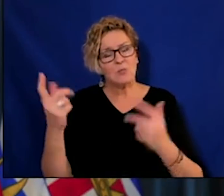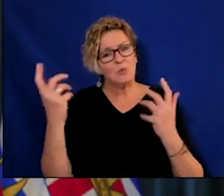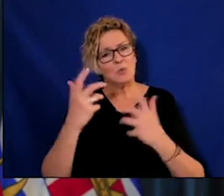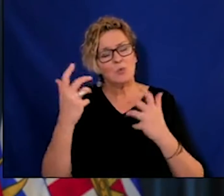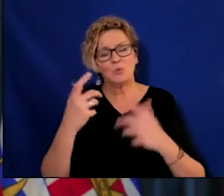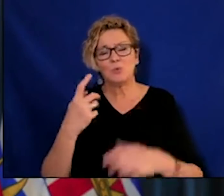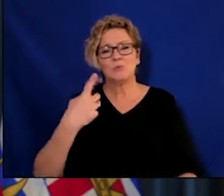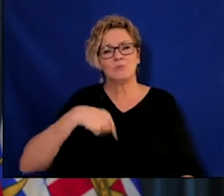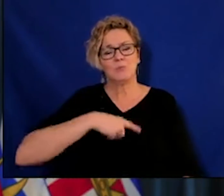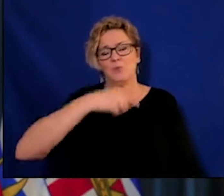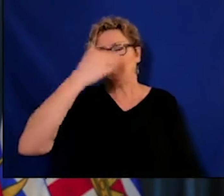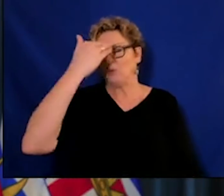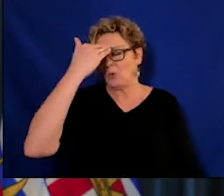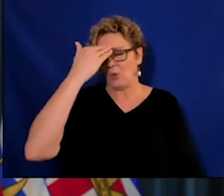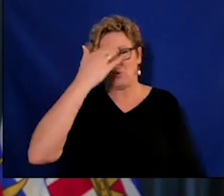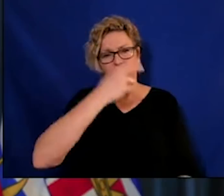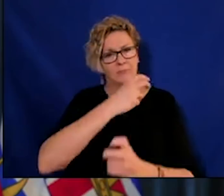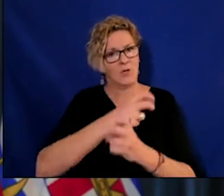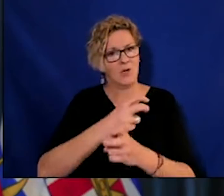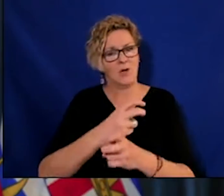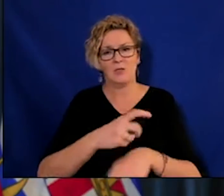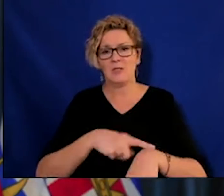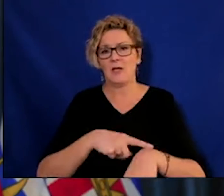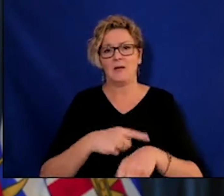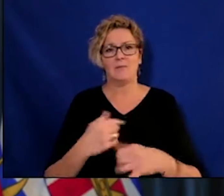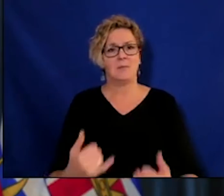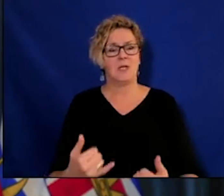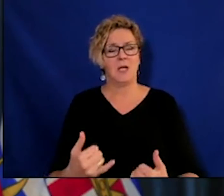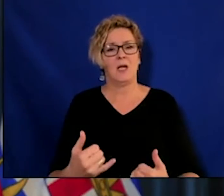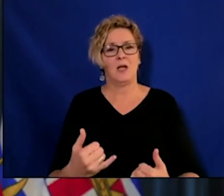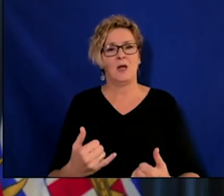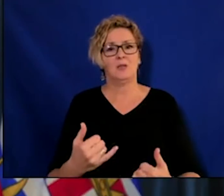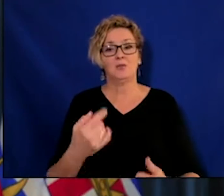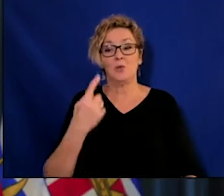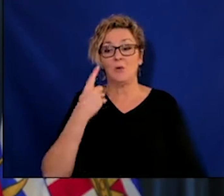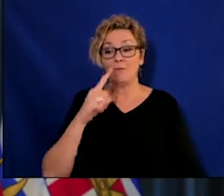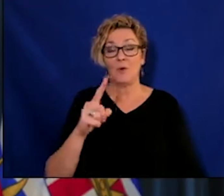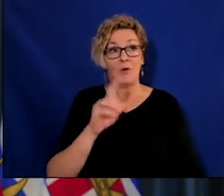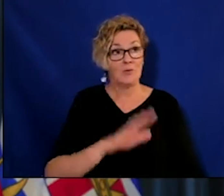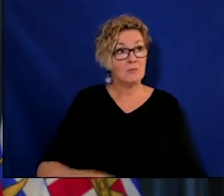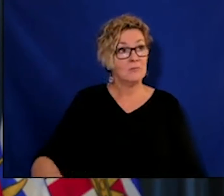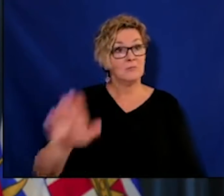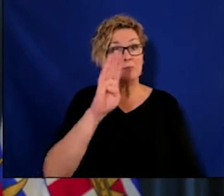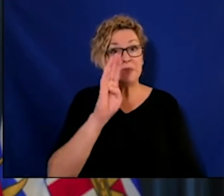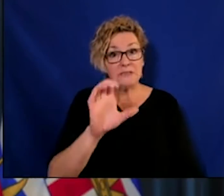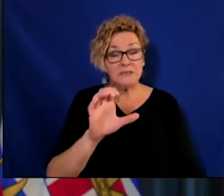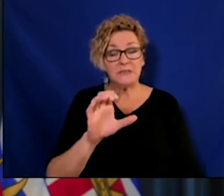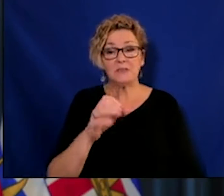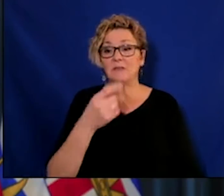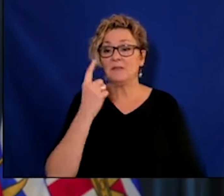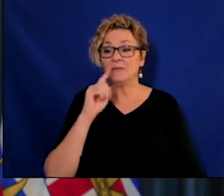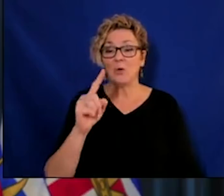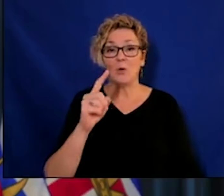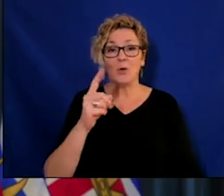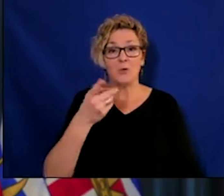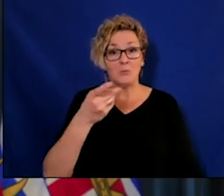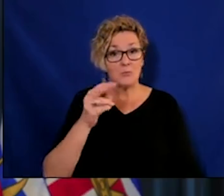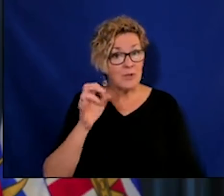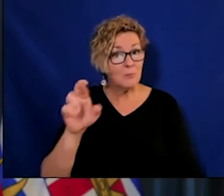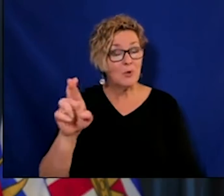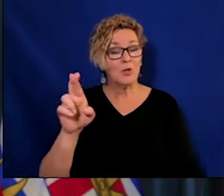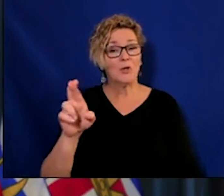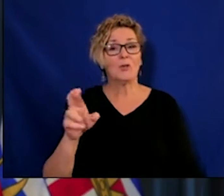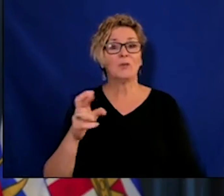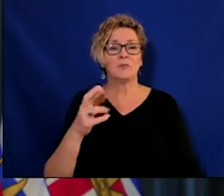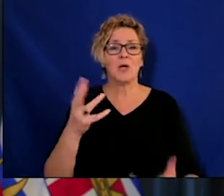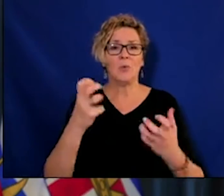to lose a loved one under any circumstances, but particularly due to COVID-19. And every